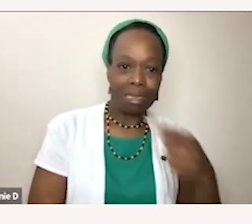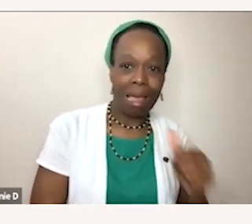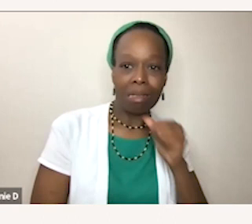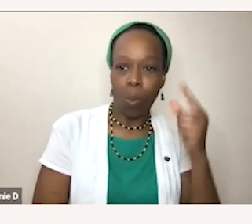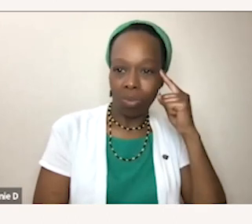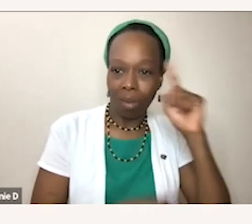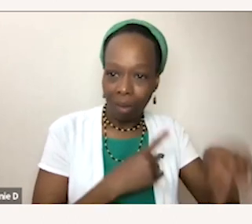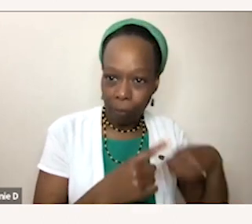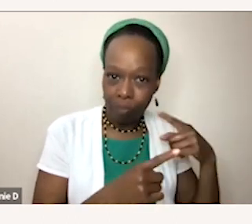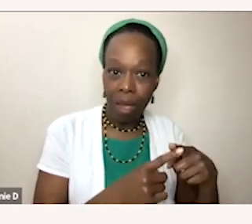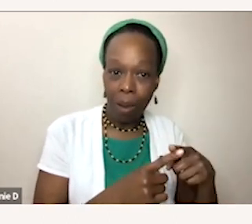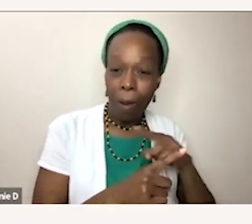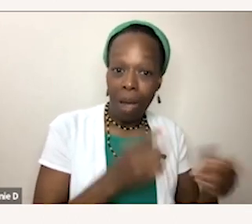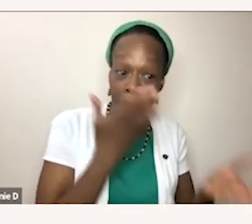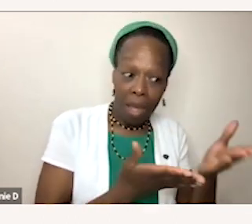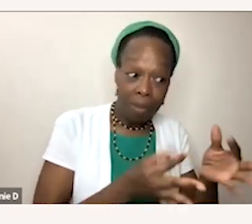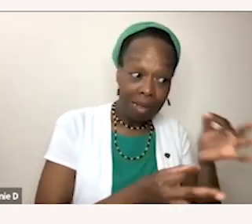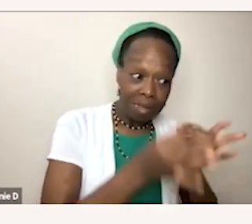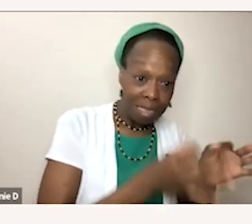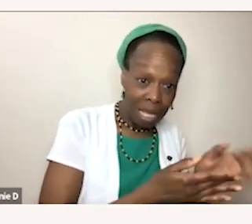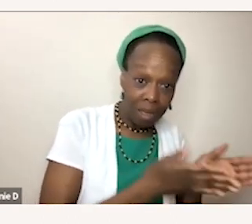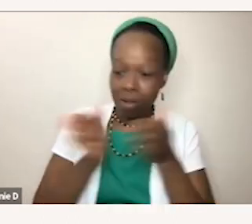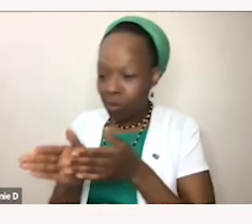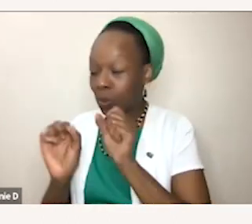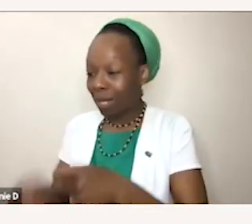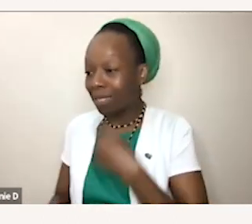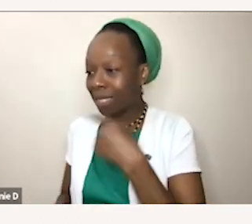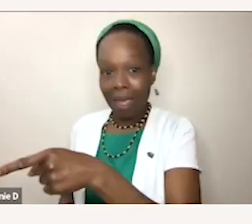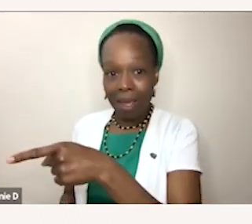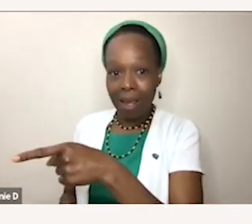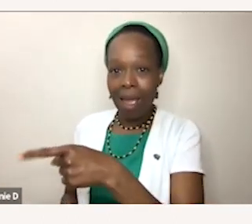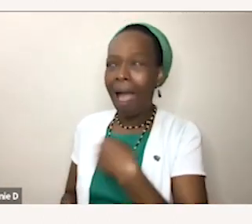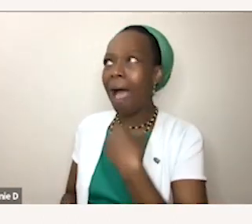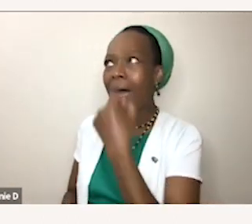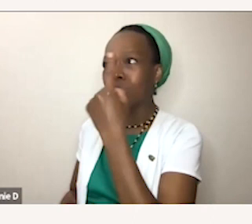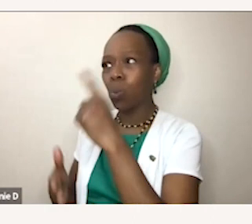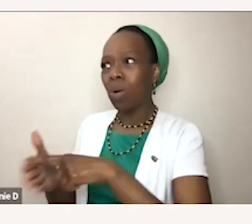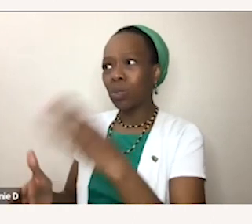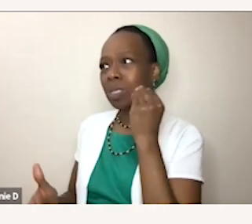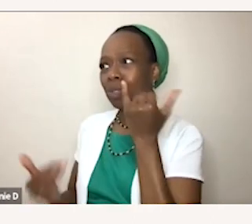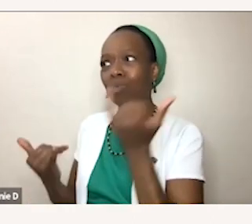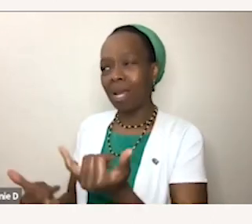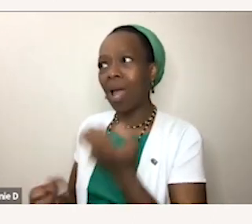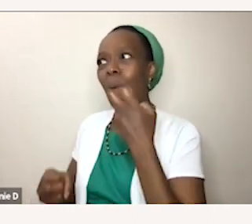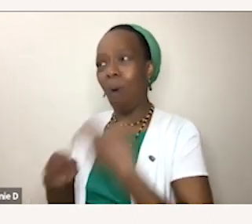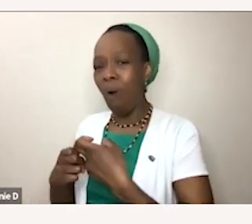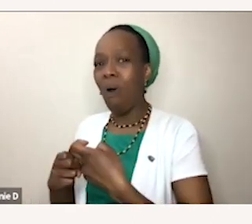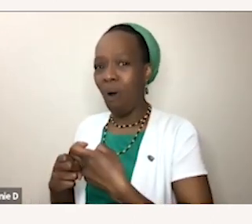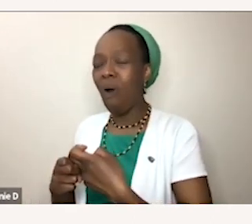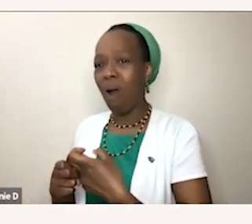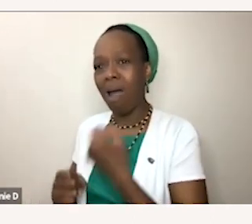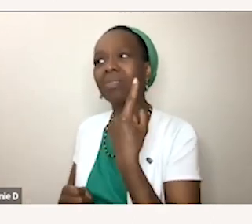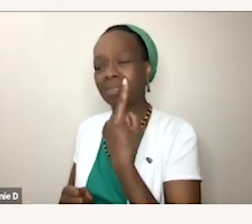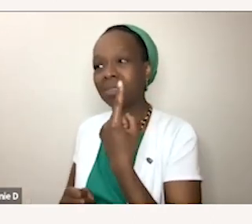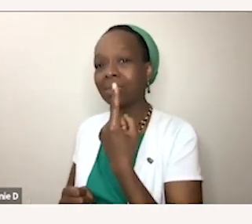thinking. But maybe instead of saying it could always be worse, we could say things like, I understand that you're going through a hard time. Again, acknowledging